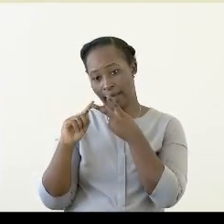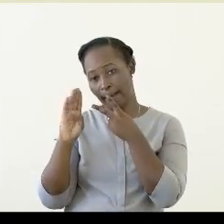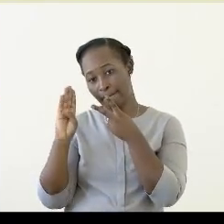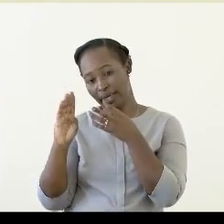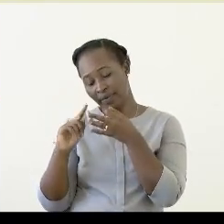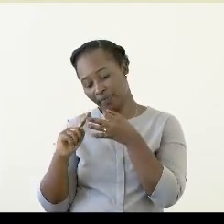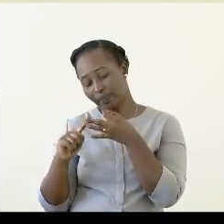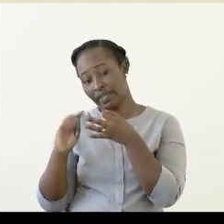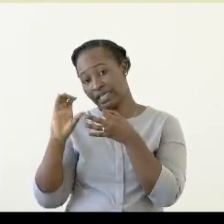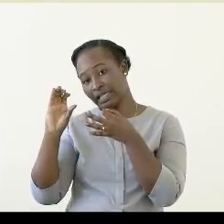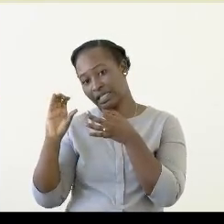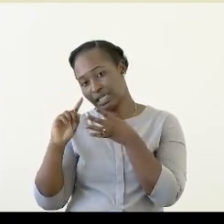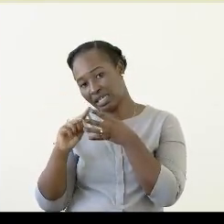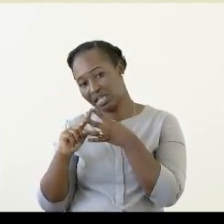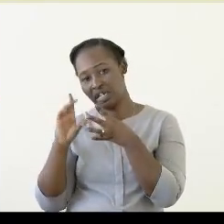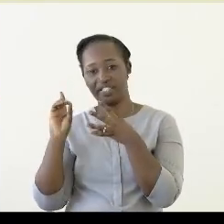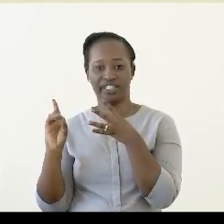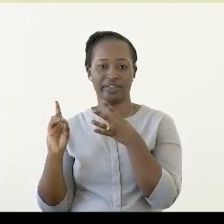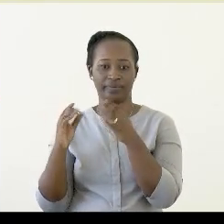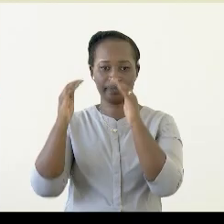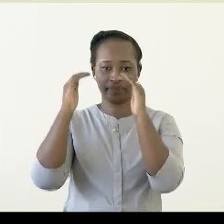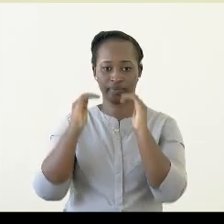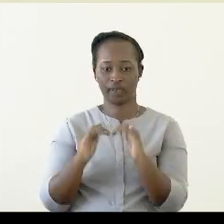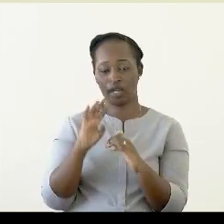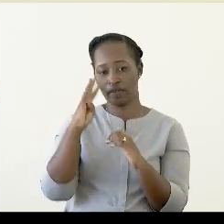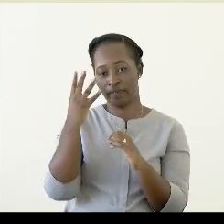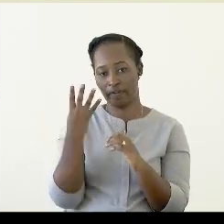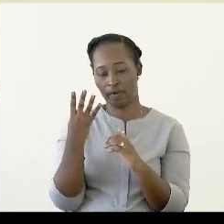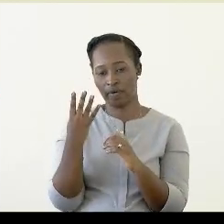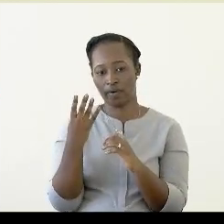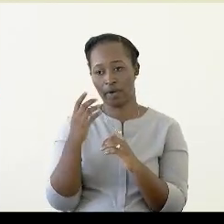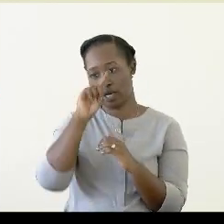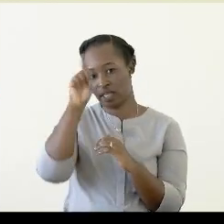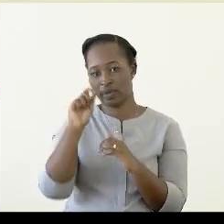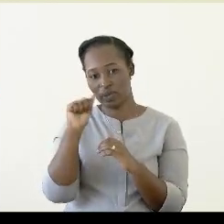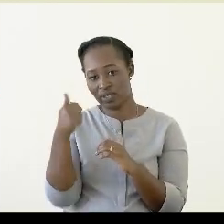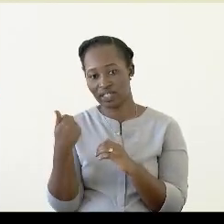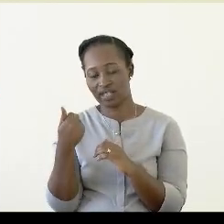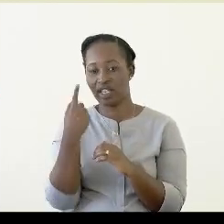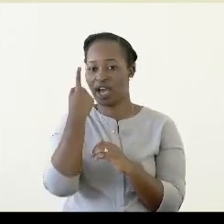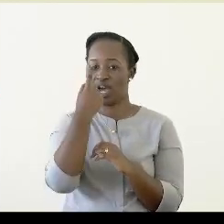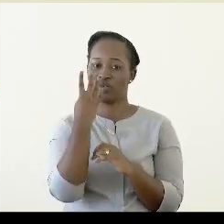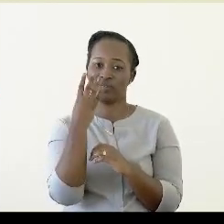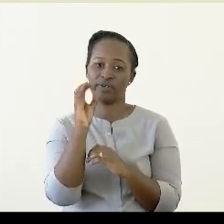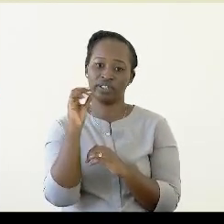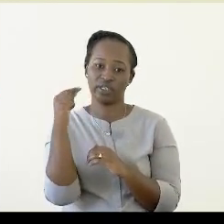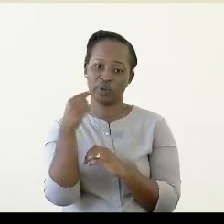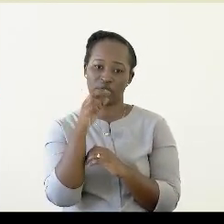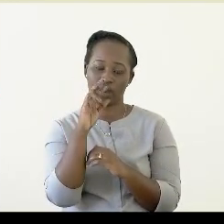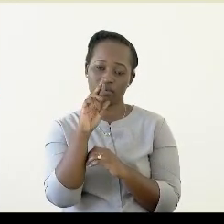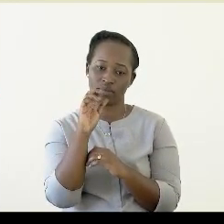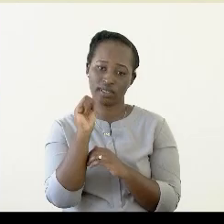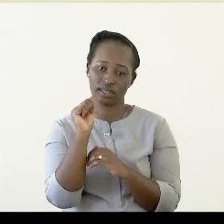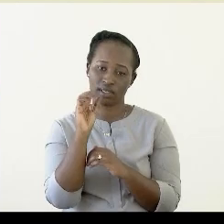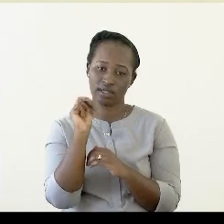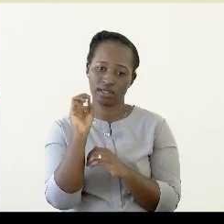D, sodium nitrate. And for the other question, 140 grams of solute